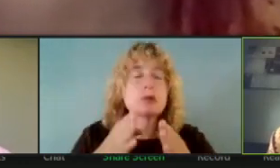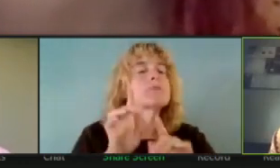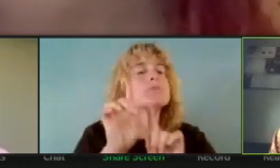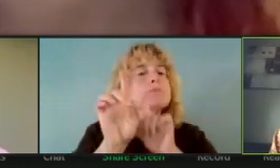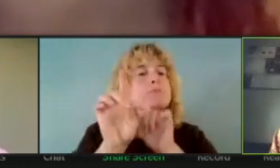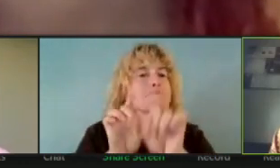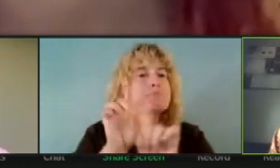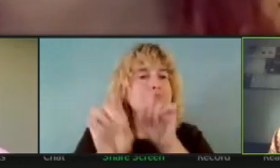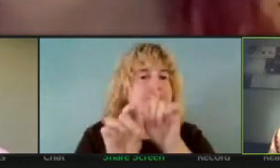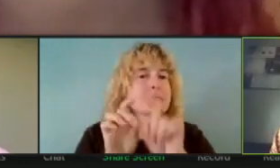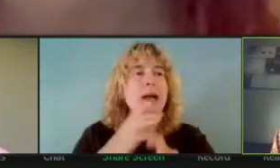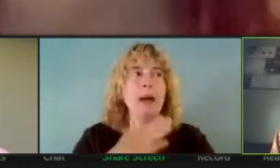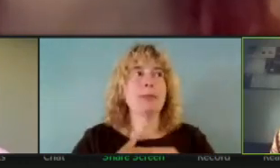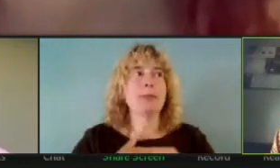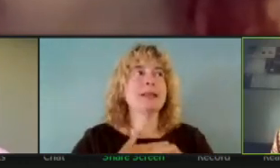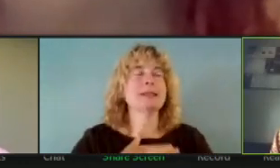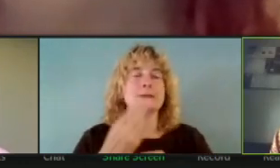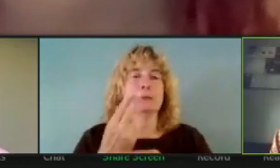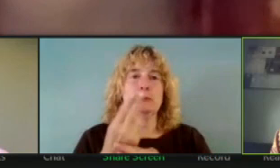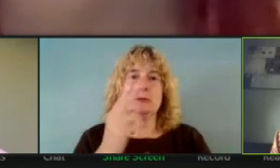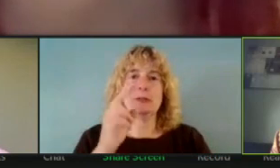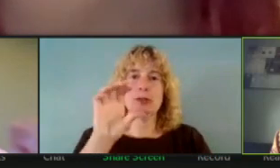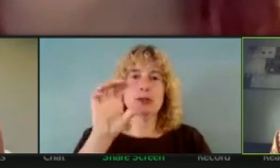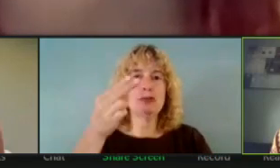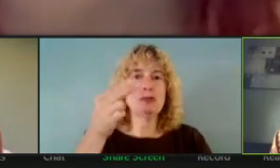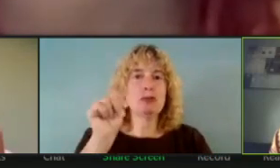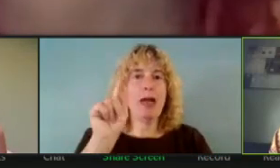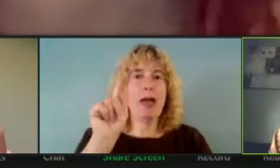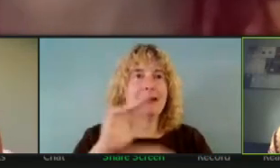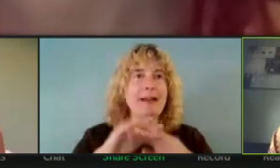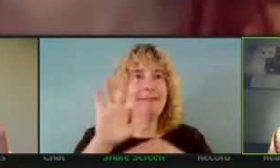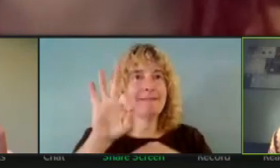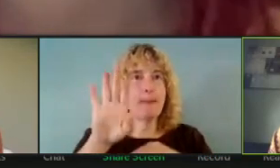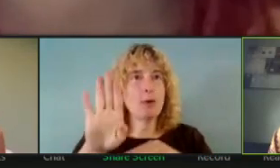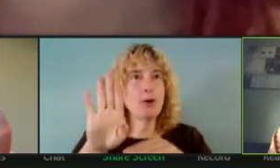please use the chat on Facebook or text your questions to